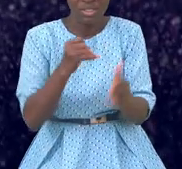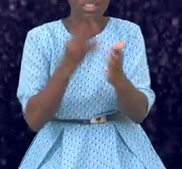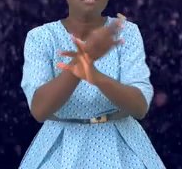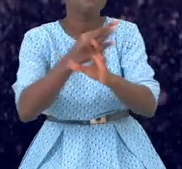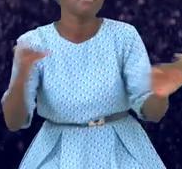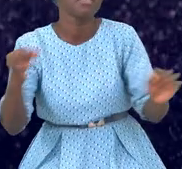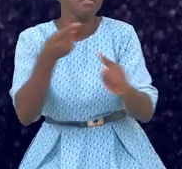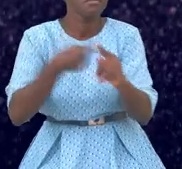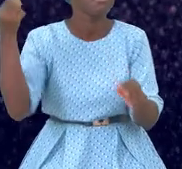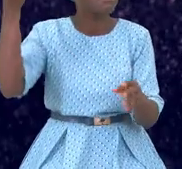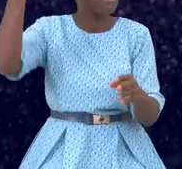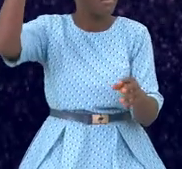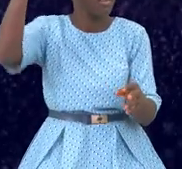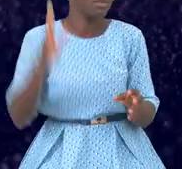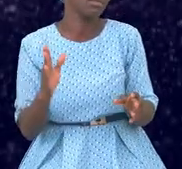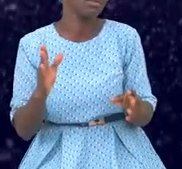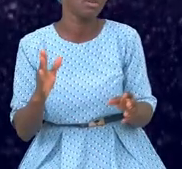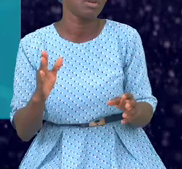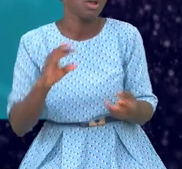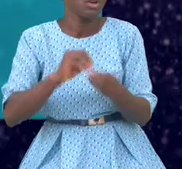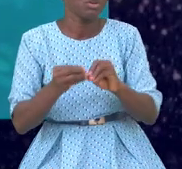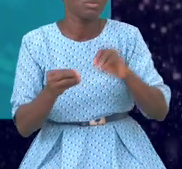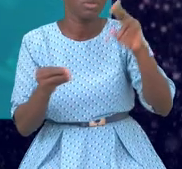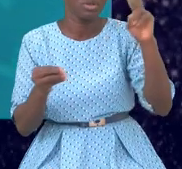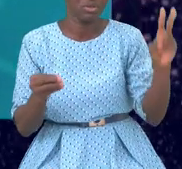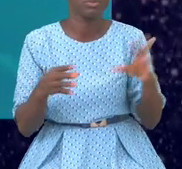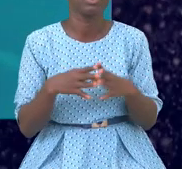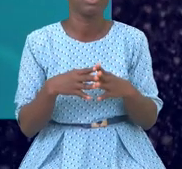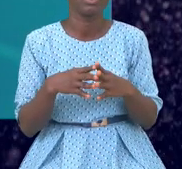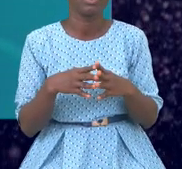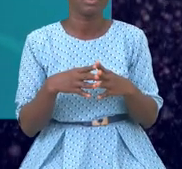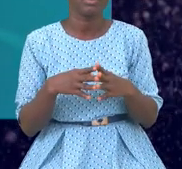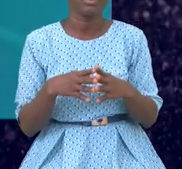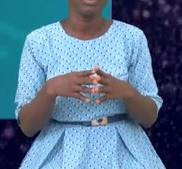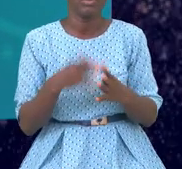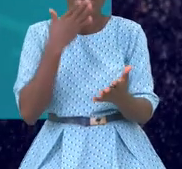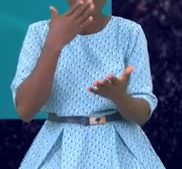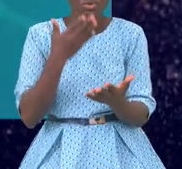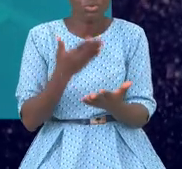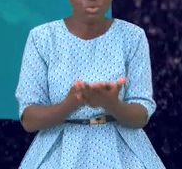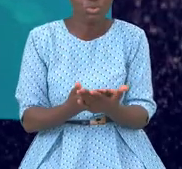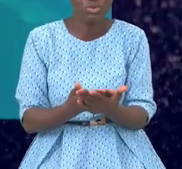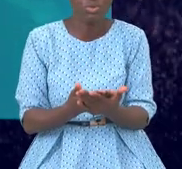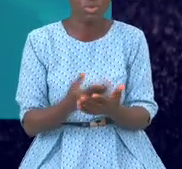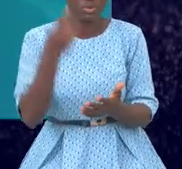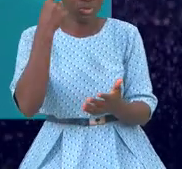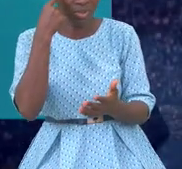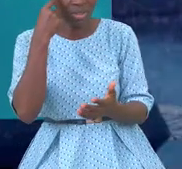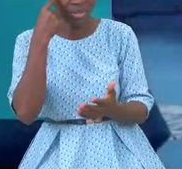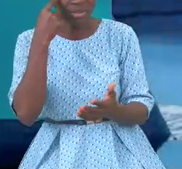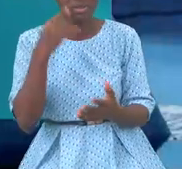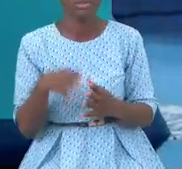good sight, good strength through God's amazing